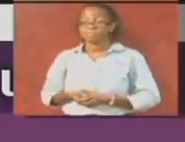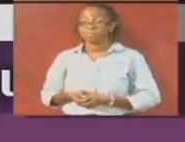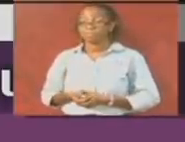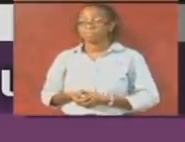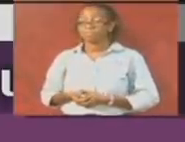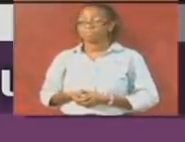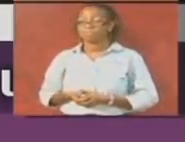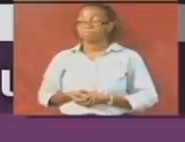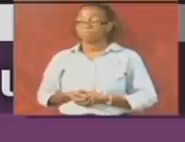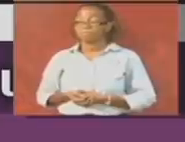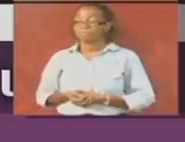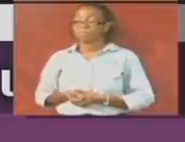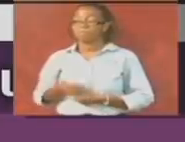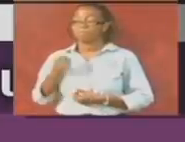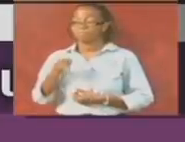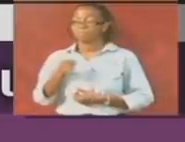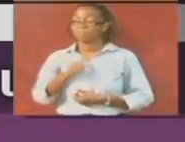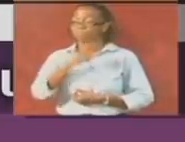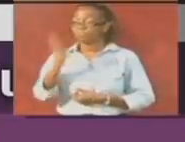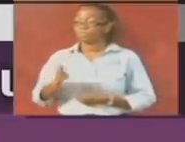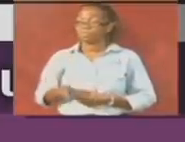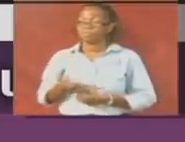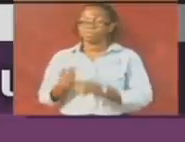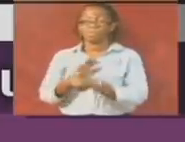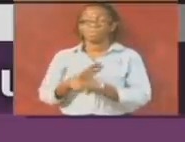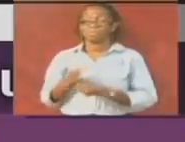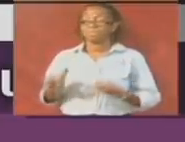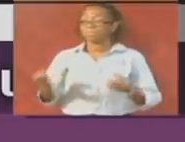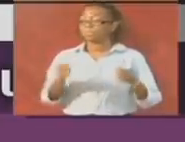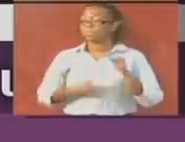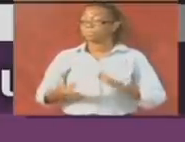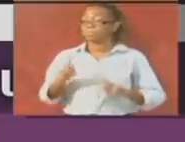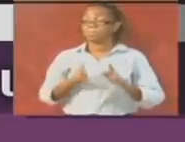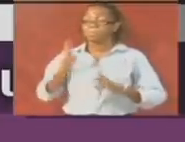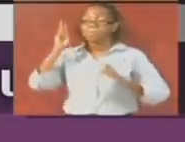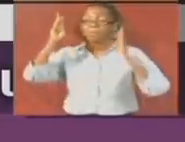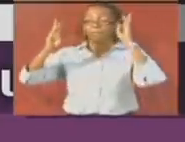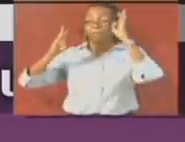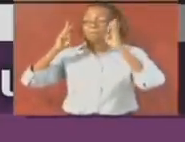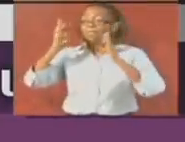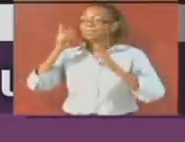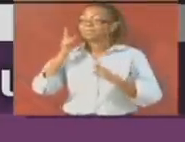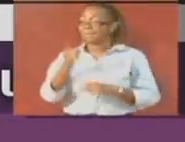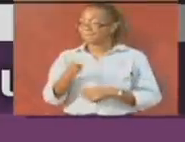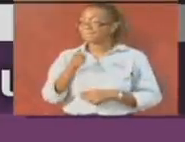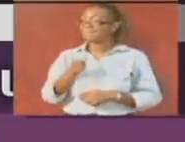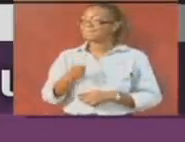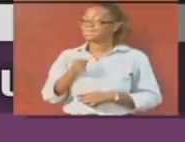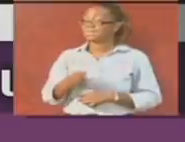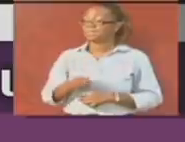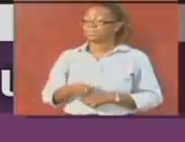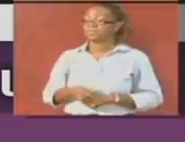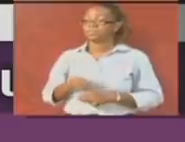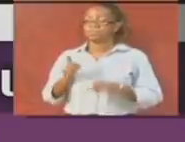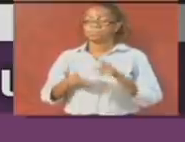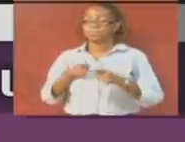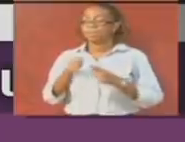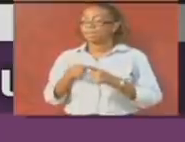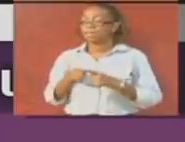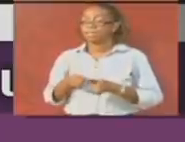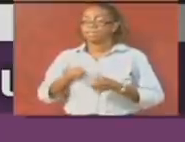is causing a lot of buzz and concern in the national community. So when then might we begin testing